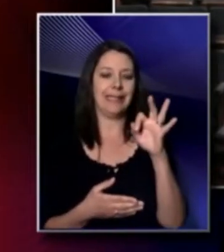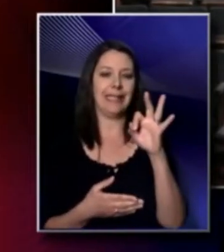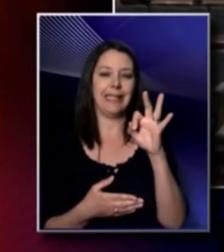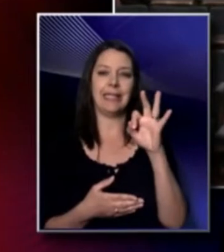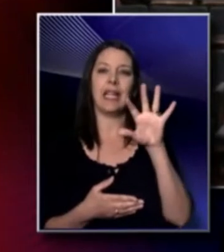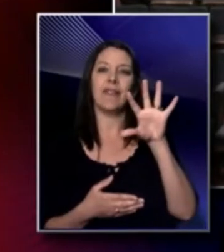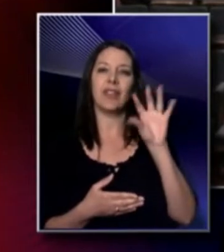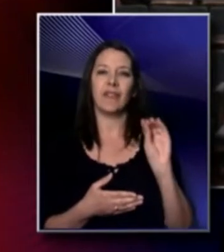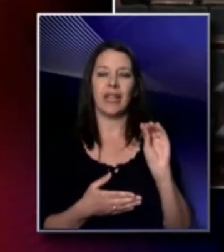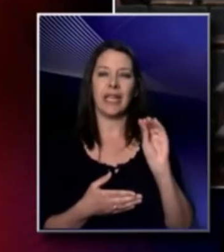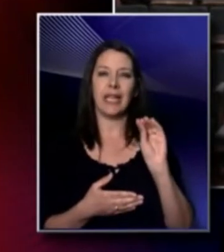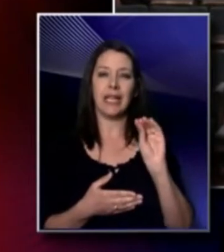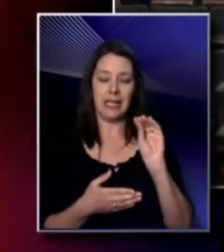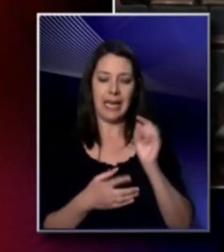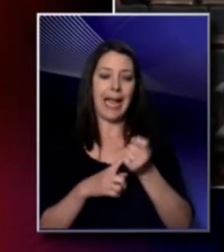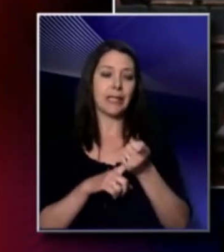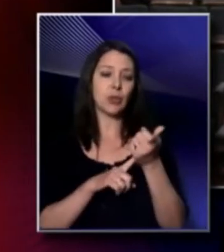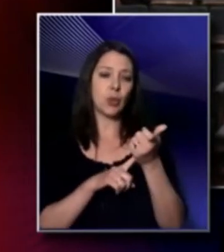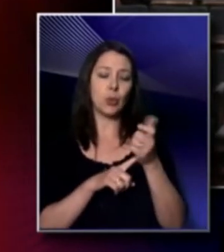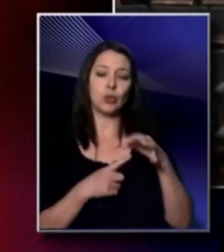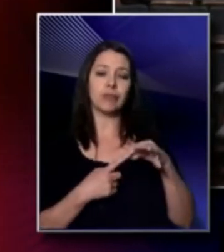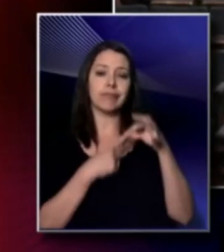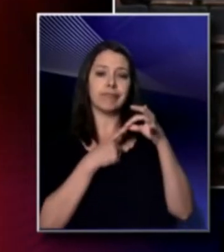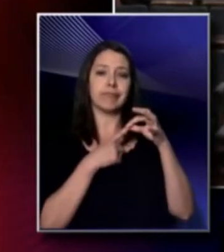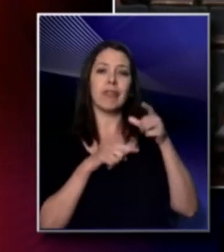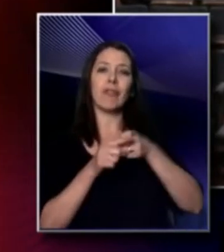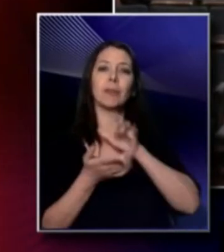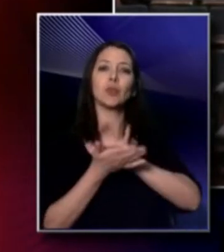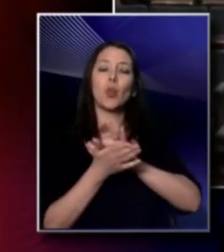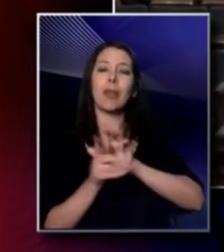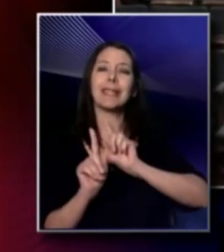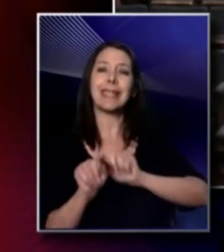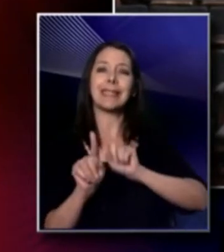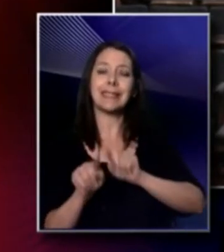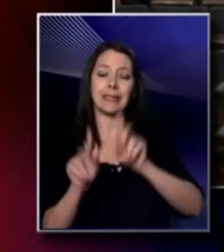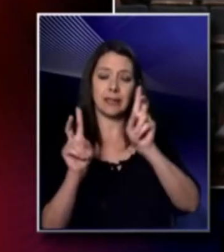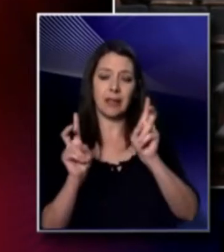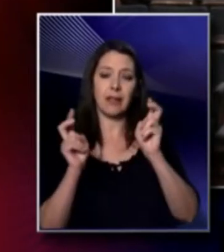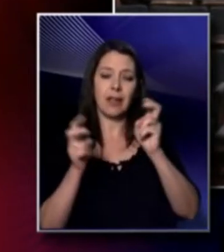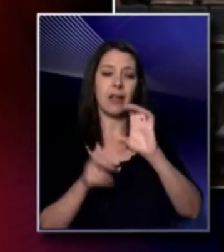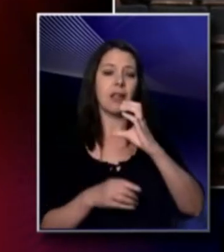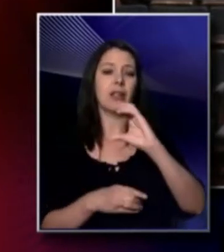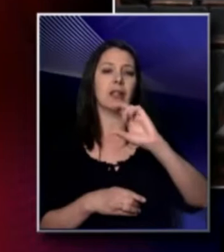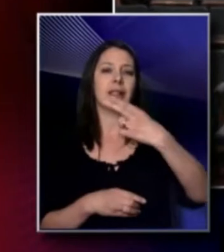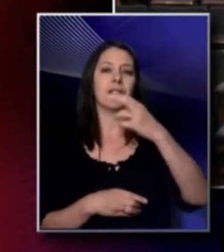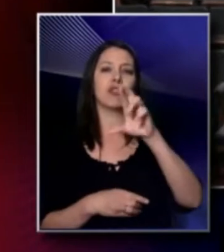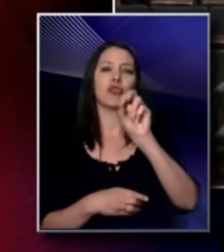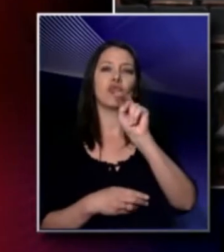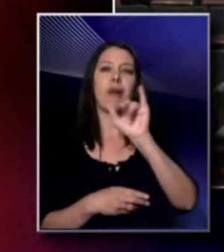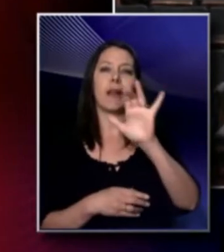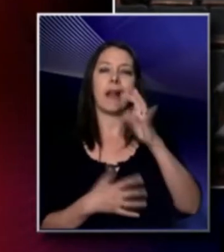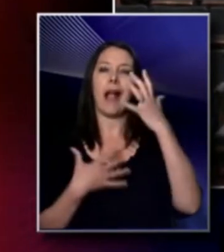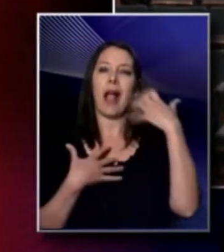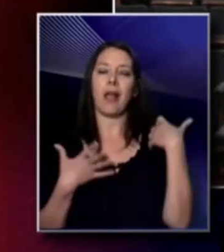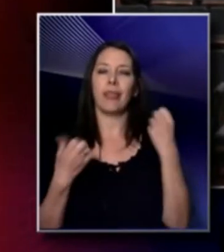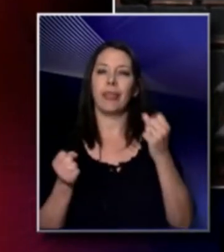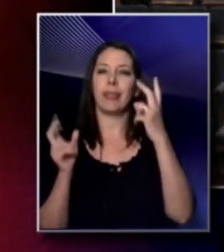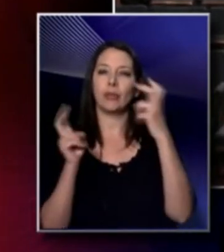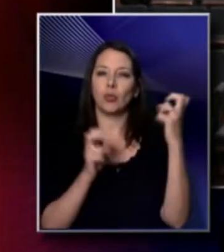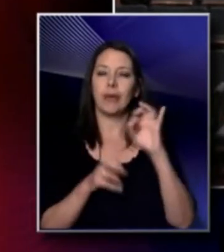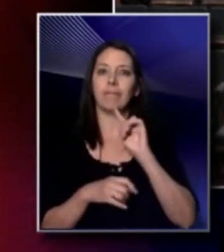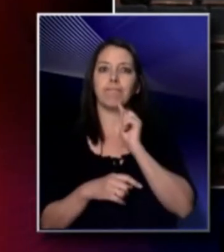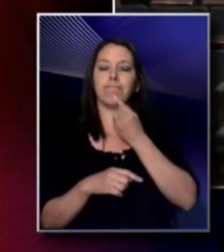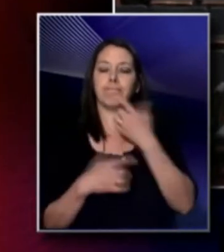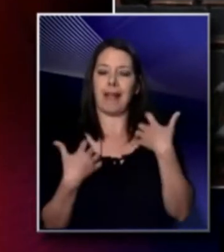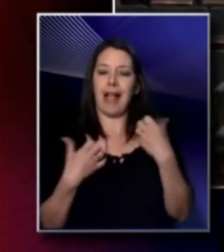J-1950, exclusions and exemptions from school attendance, subtitled chronic health conditions.